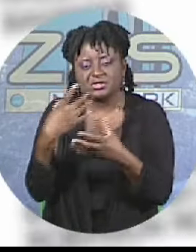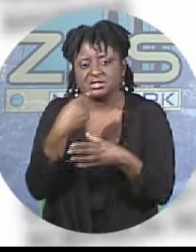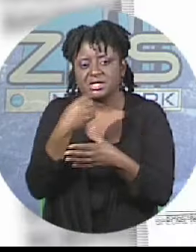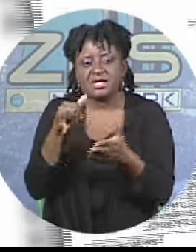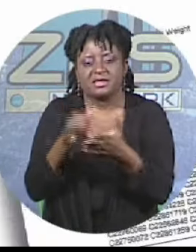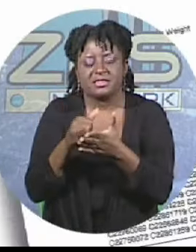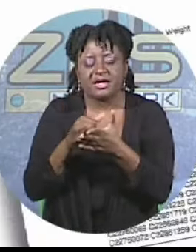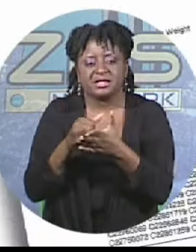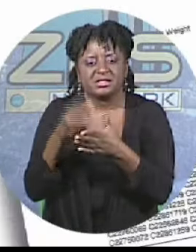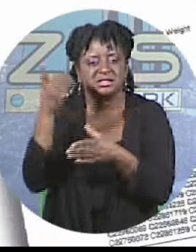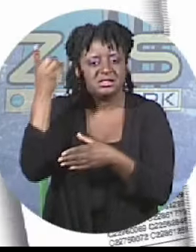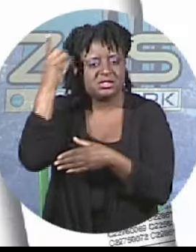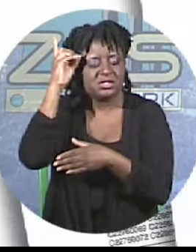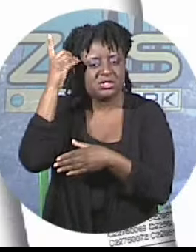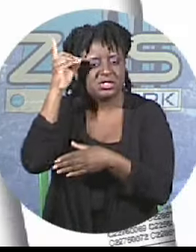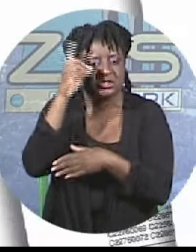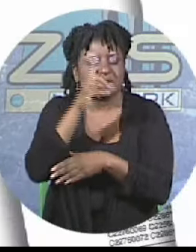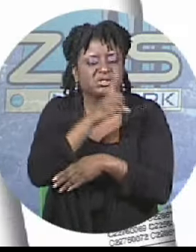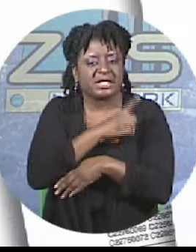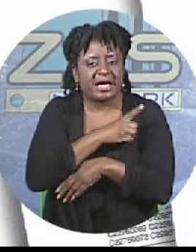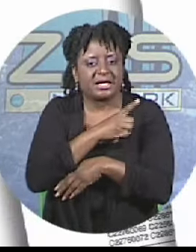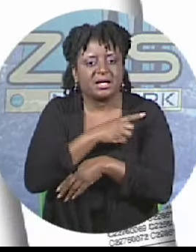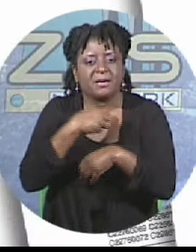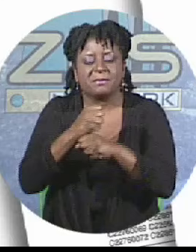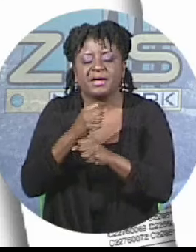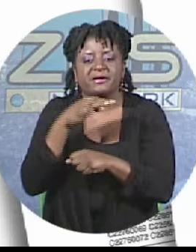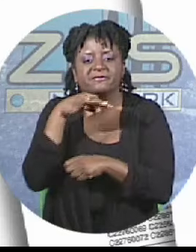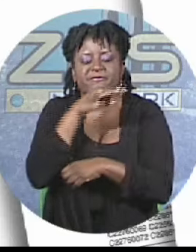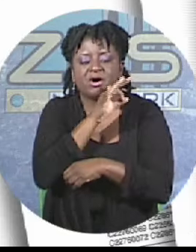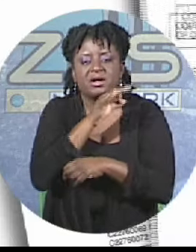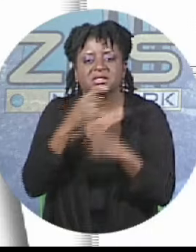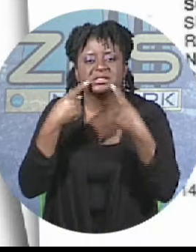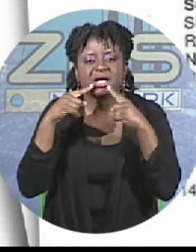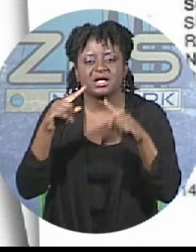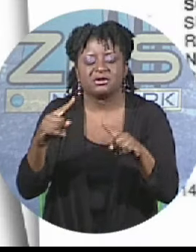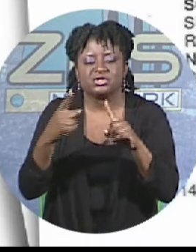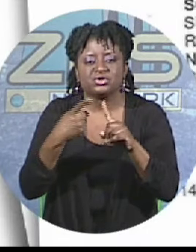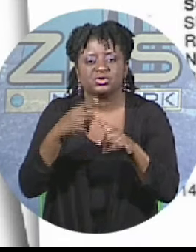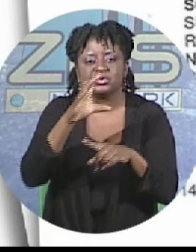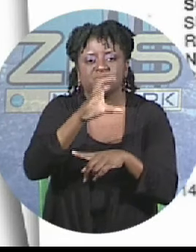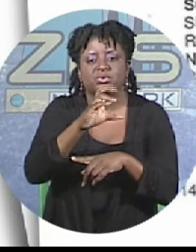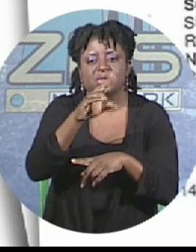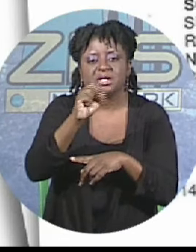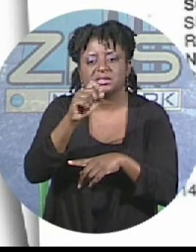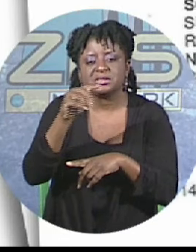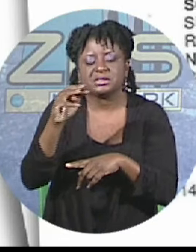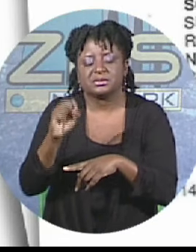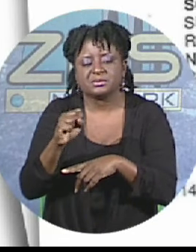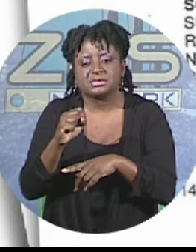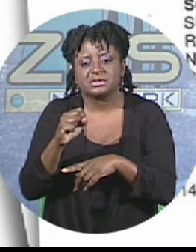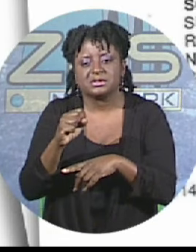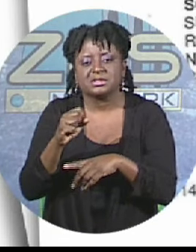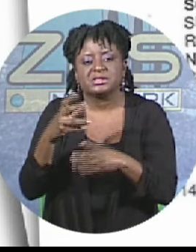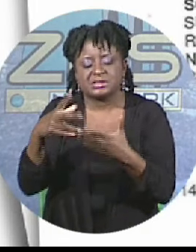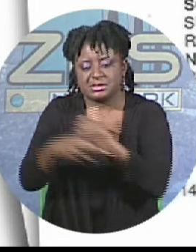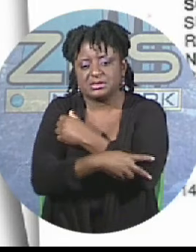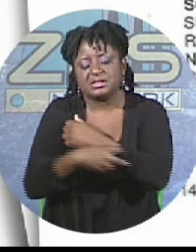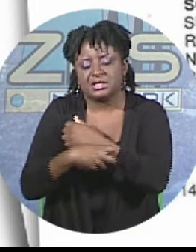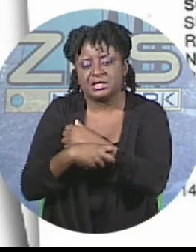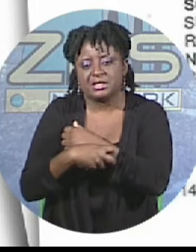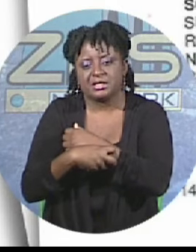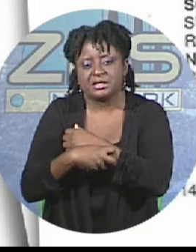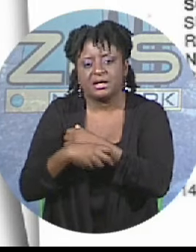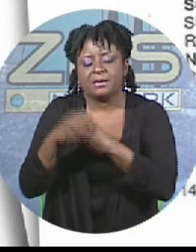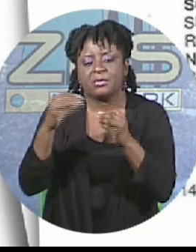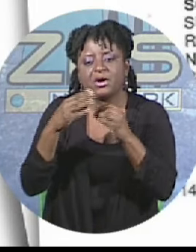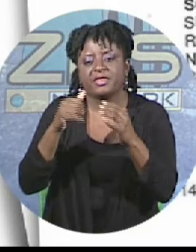de Aguilar made a false declaration to the Customs Department, defrauding the Treasury of more than $35,000. This has